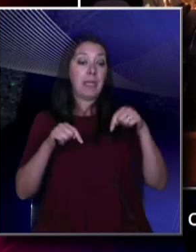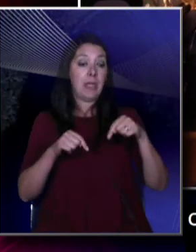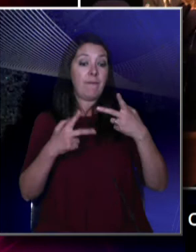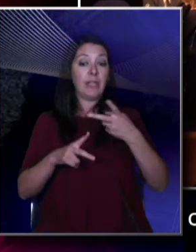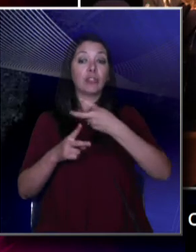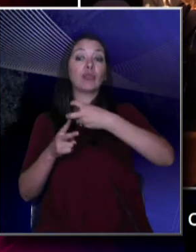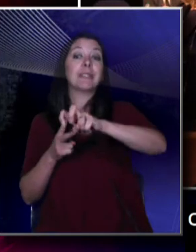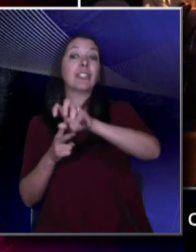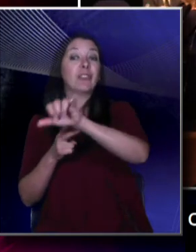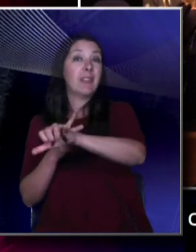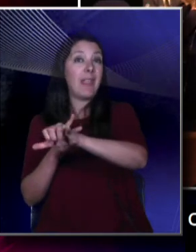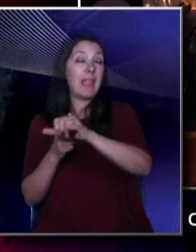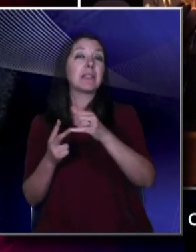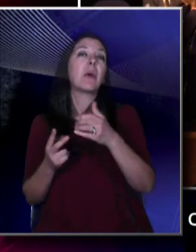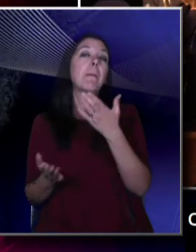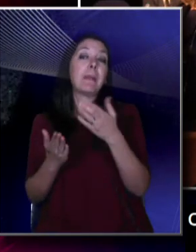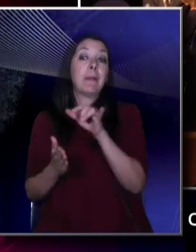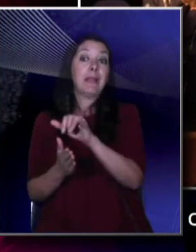at.